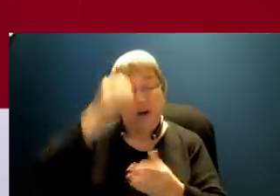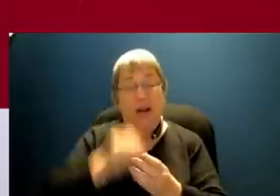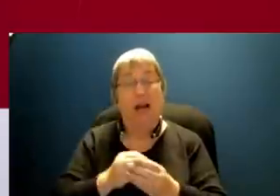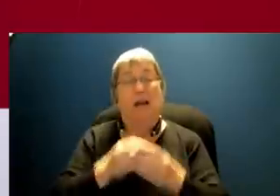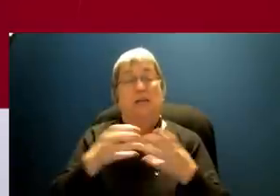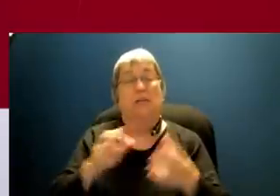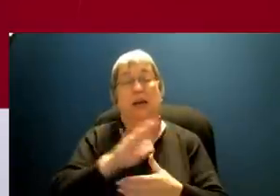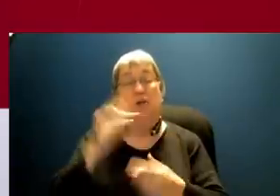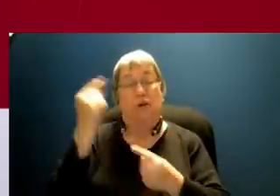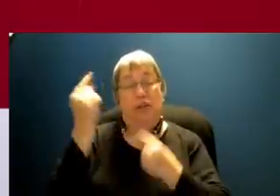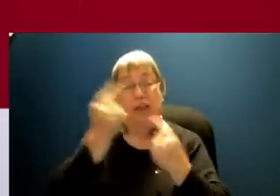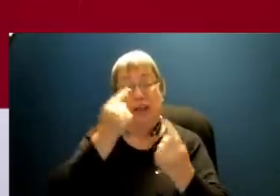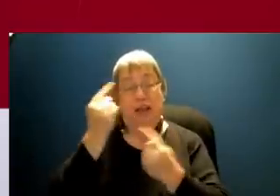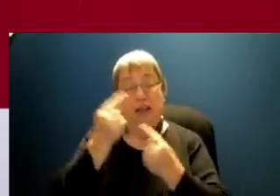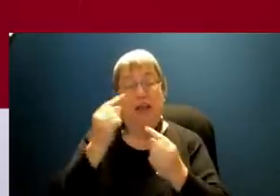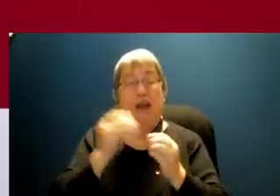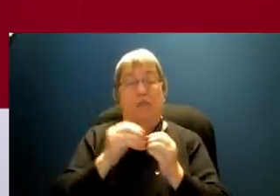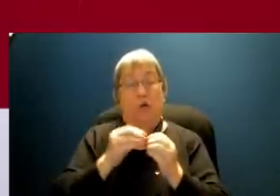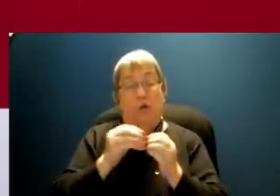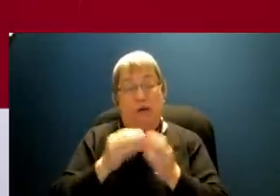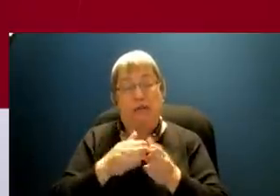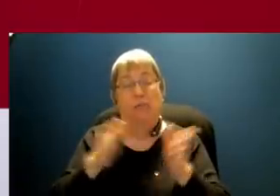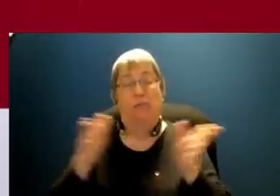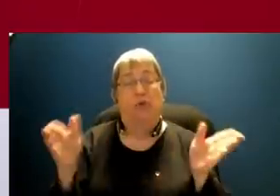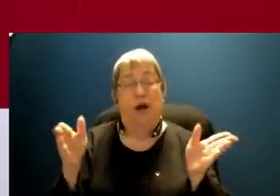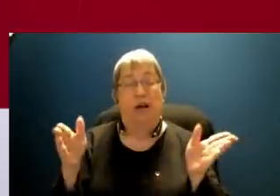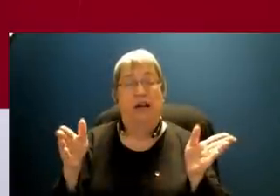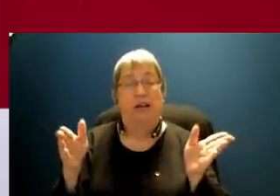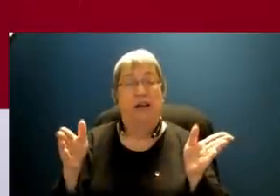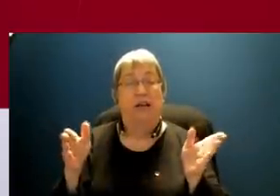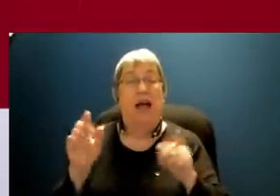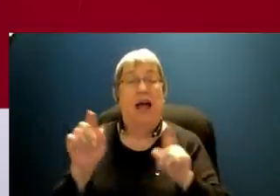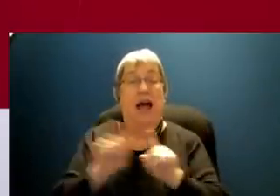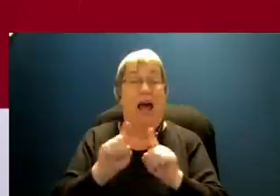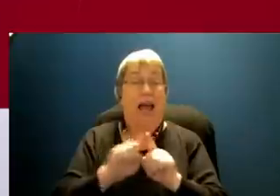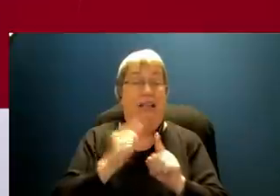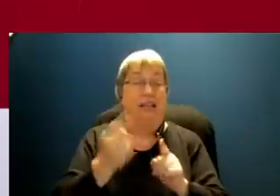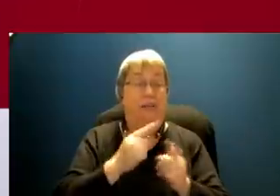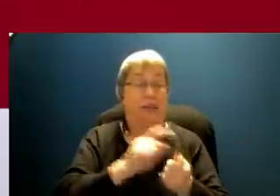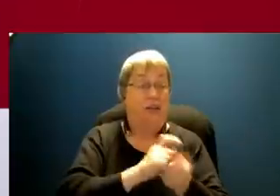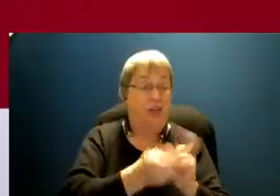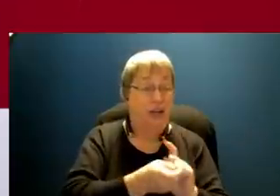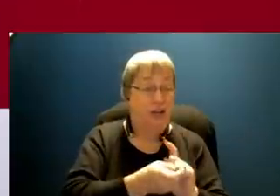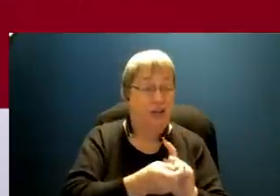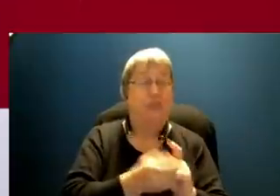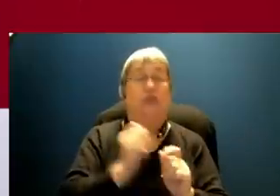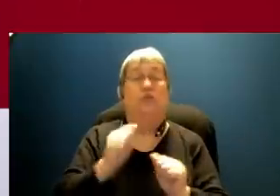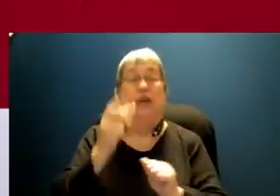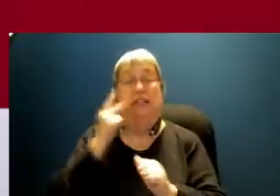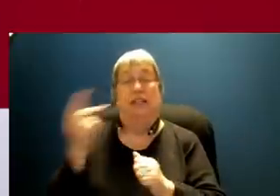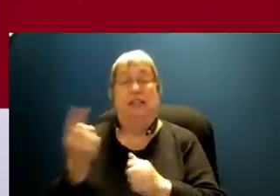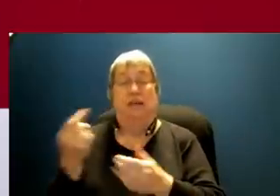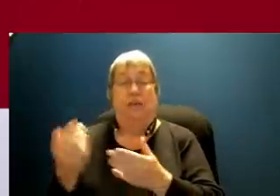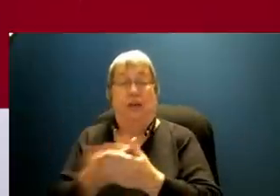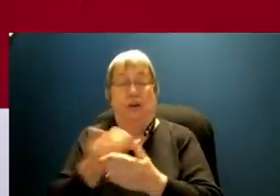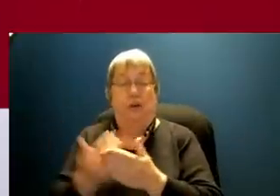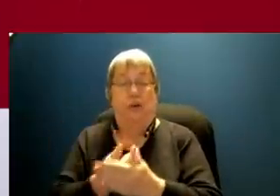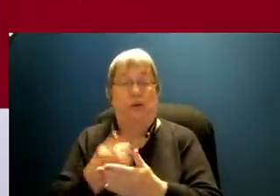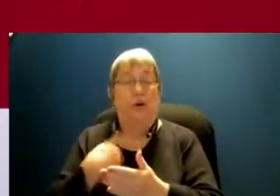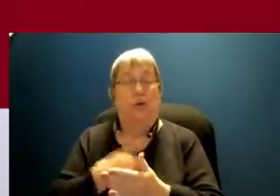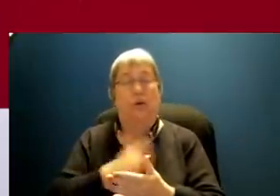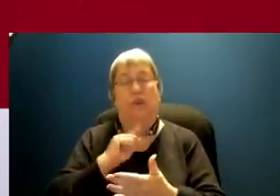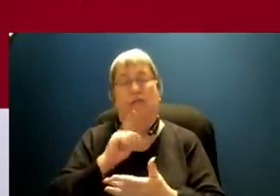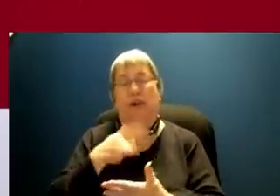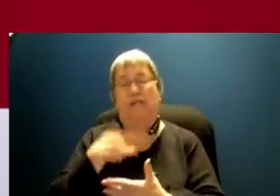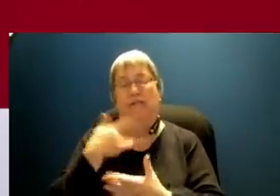perspective. As industries shift and entirely new ones emerge, we are confident that you are prepared to think critically